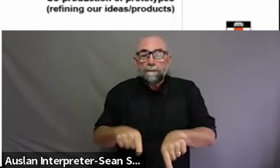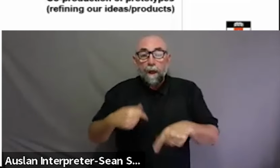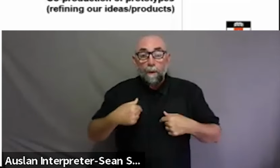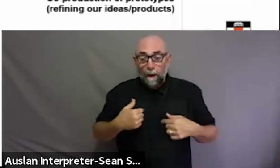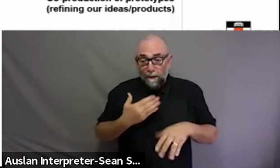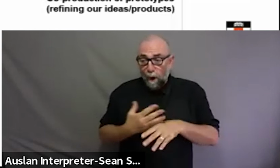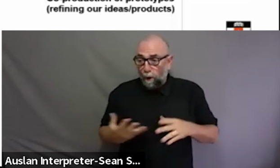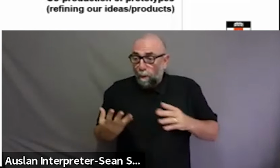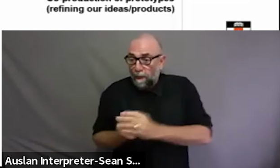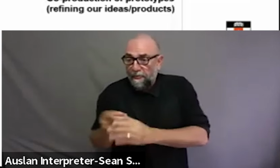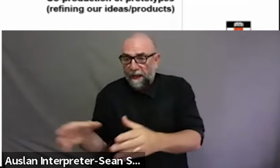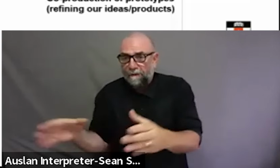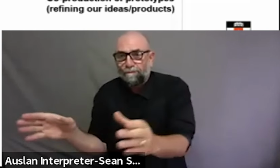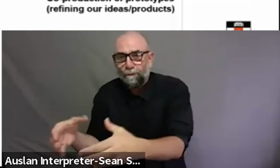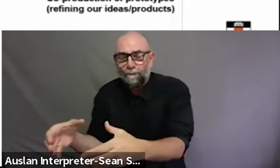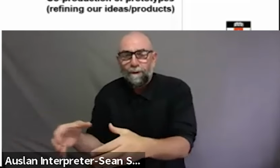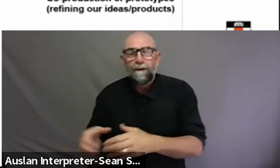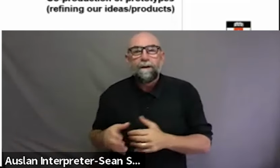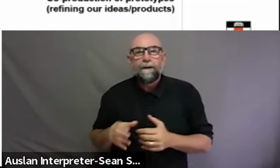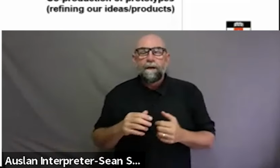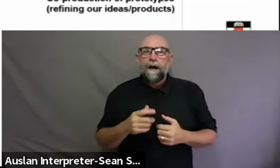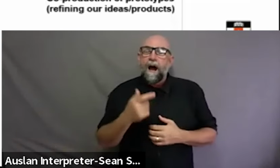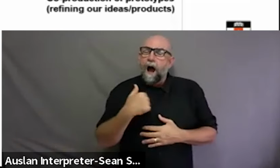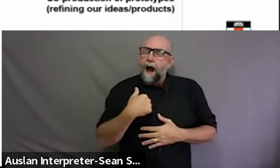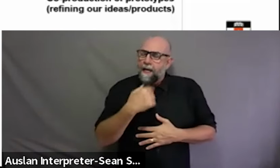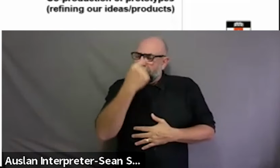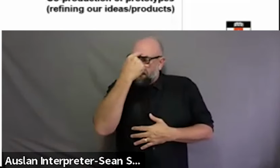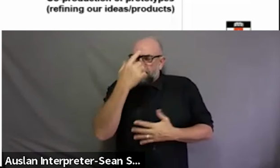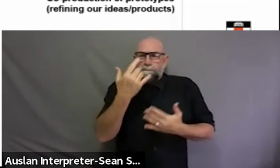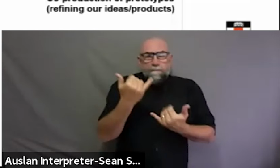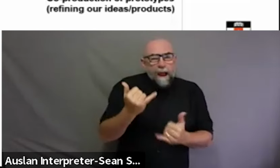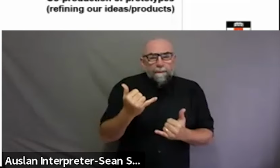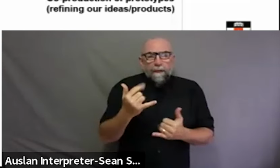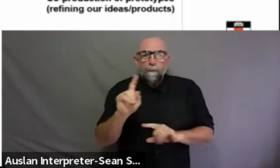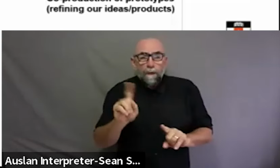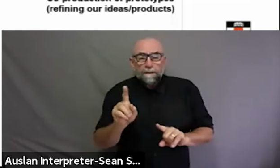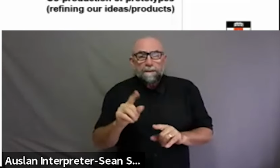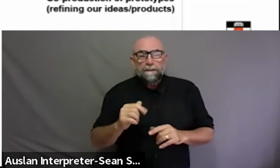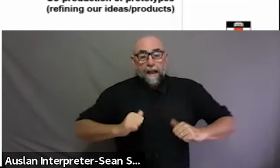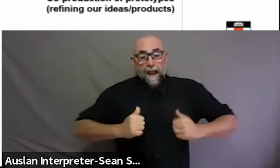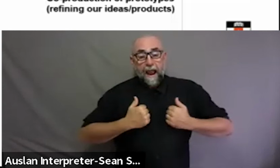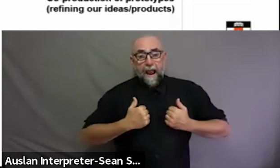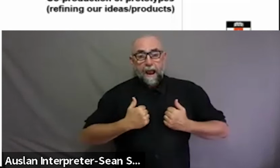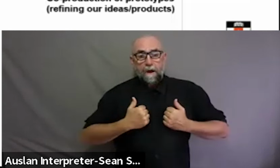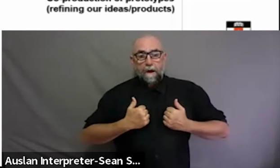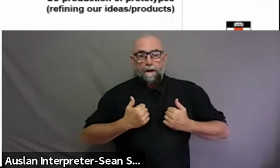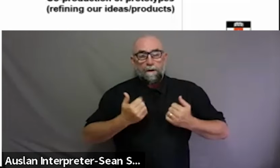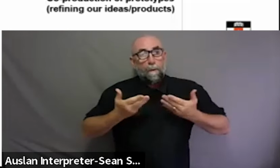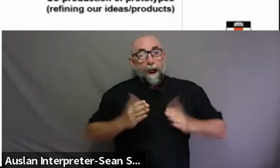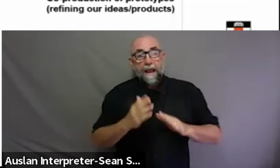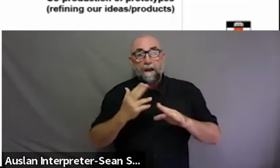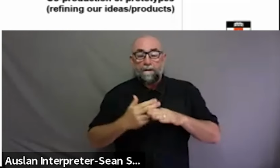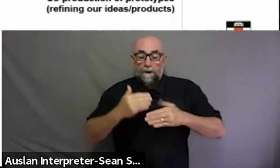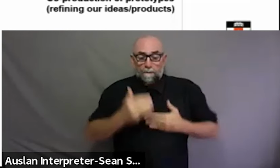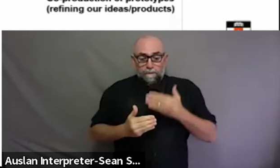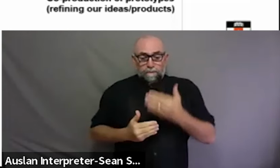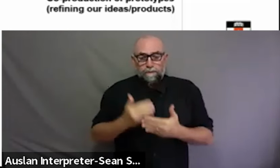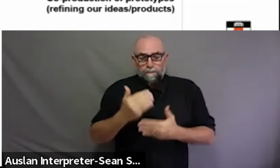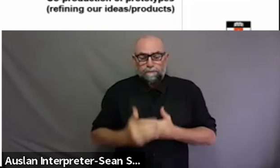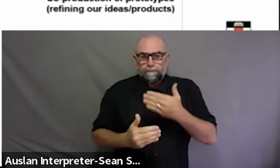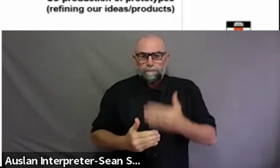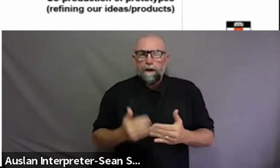within. And I think this is perhaps at least somewhat at odds with much of our more fixed theoretical understandings